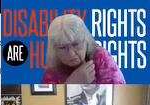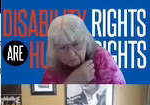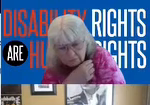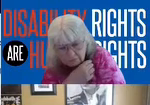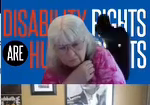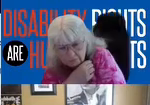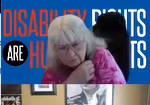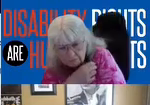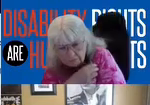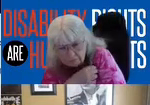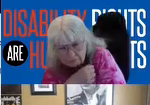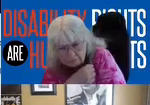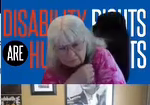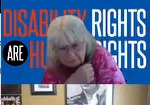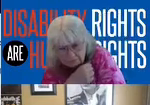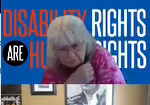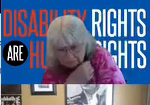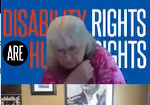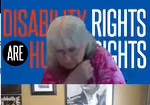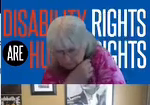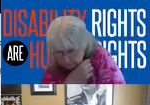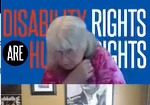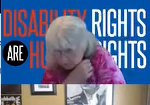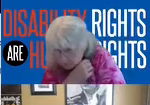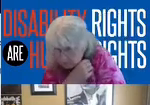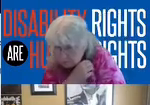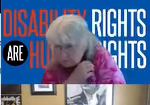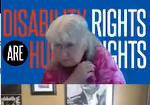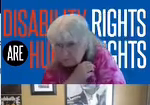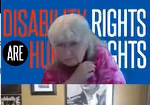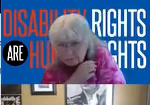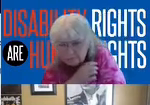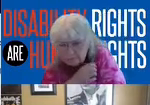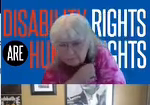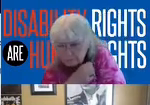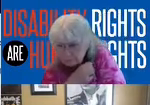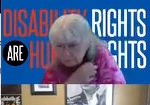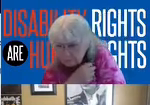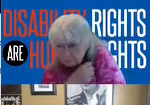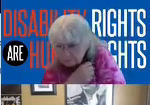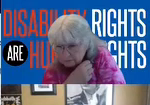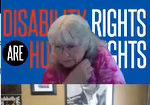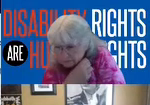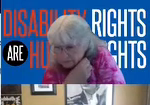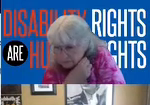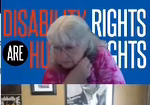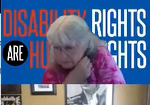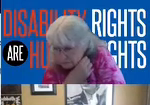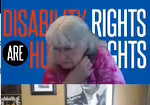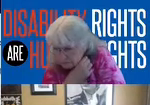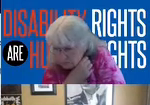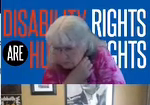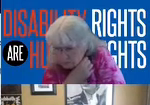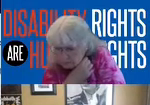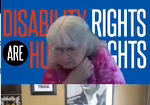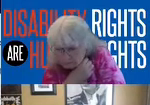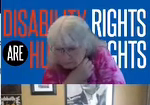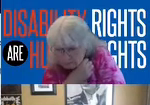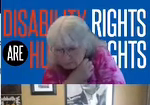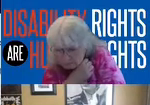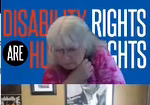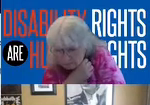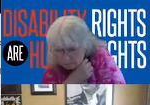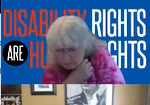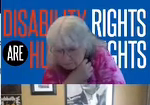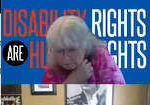and click on unpin video. Okay, if I unpin it, then I go away. All right. Again, if you